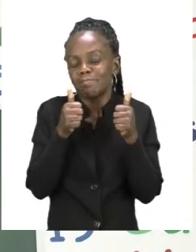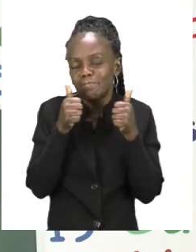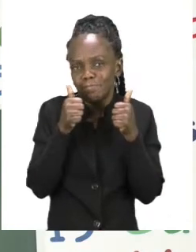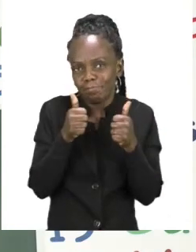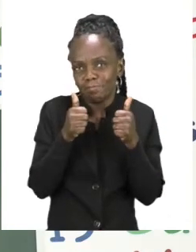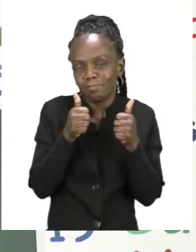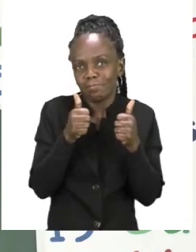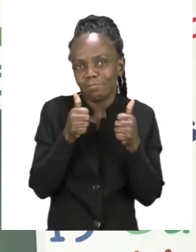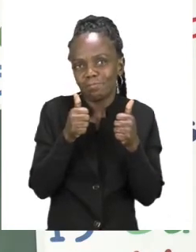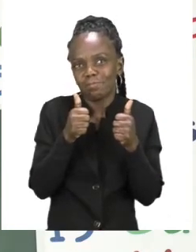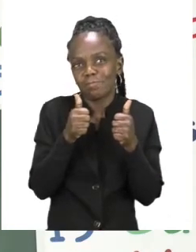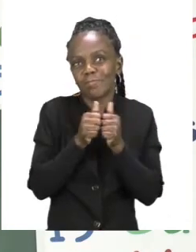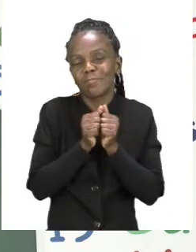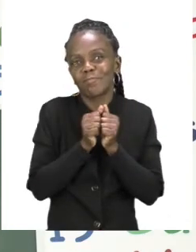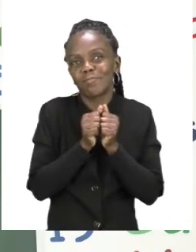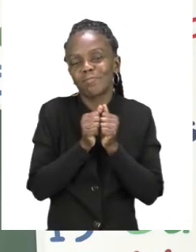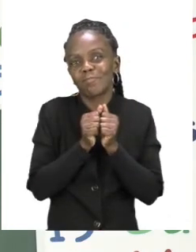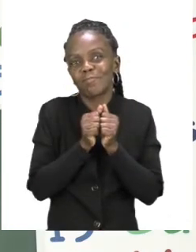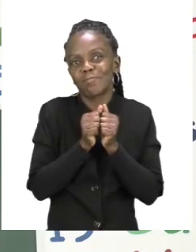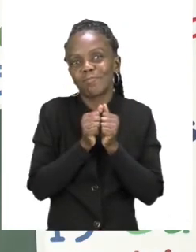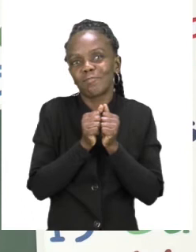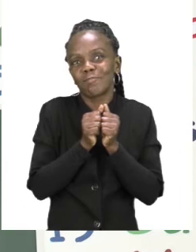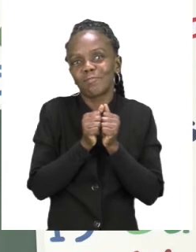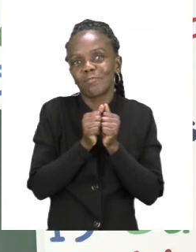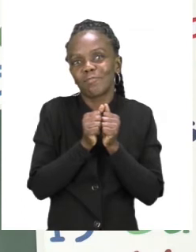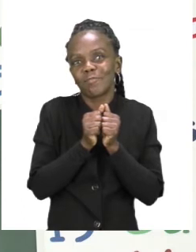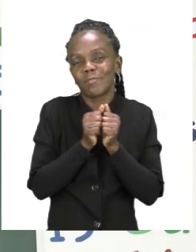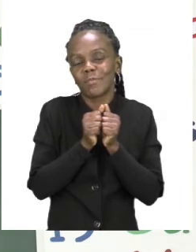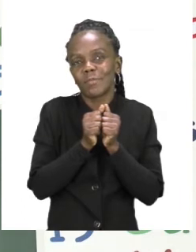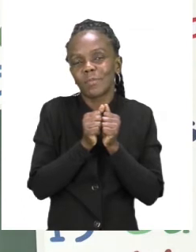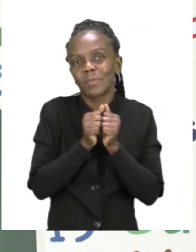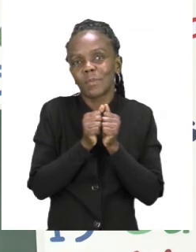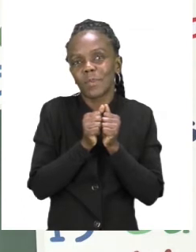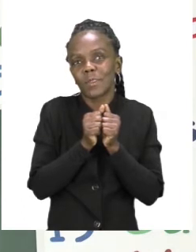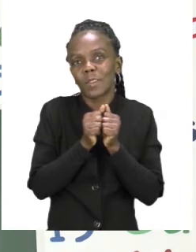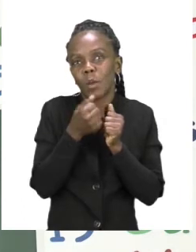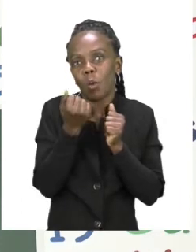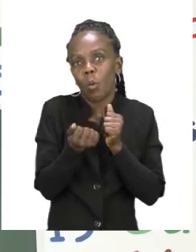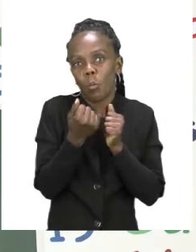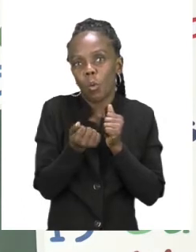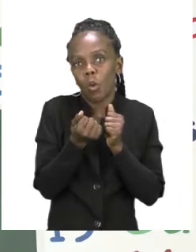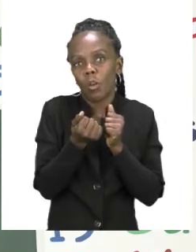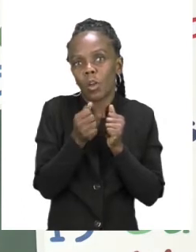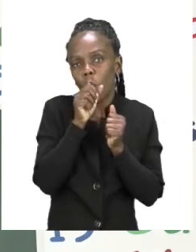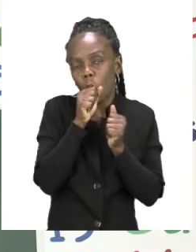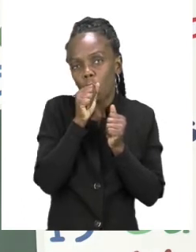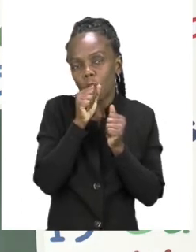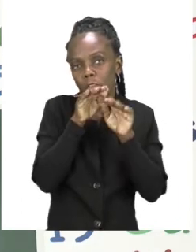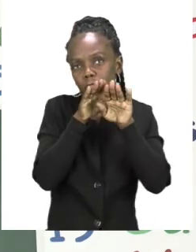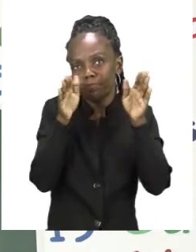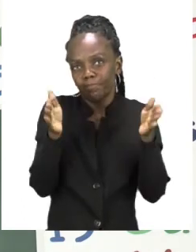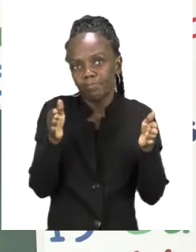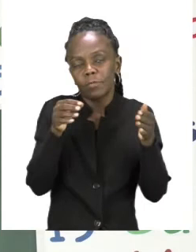Yes. Well done. We say the orange ball is below